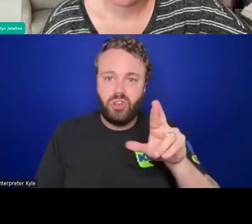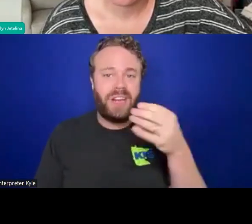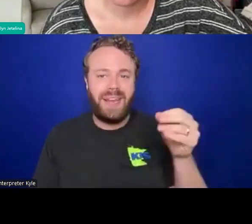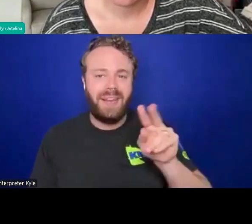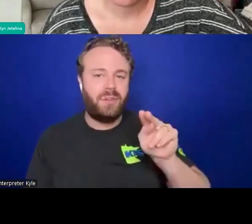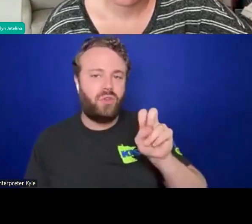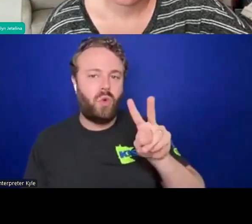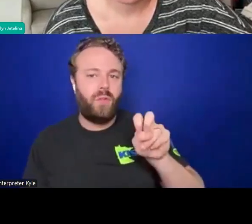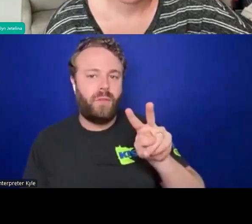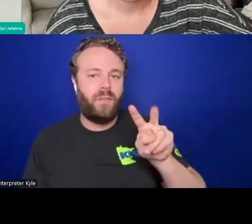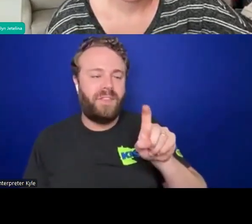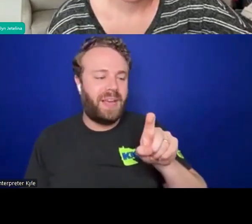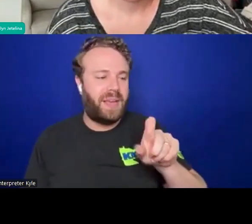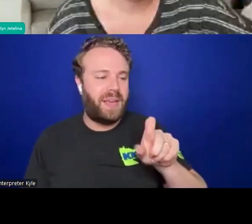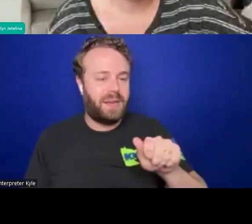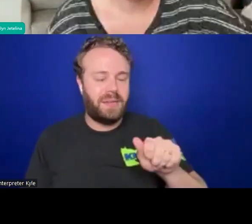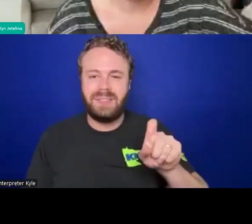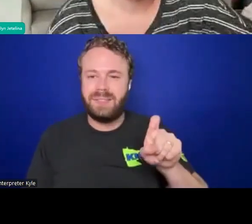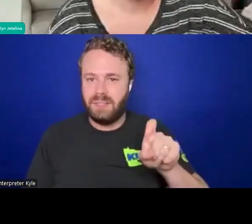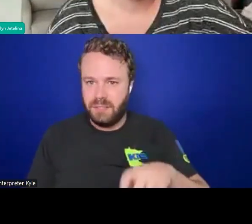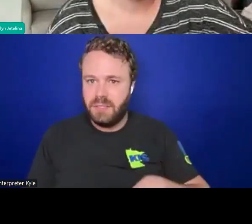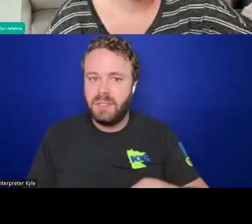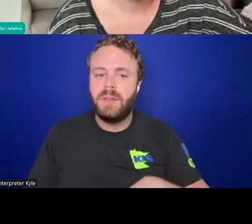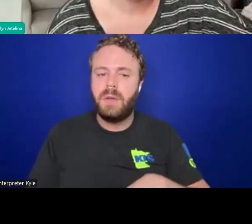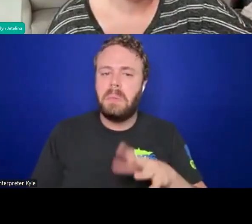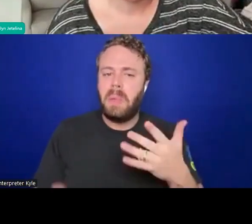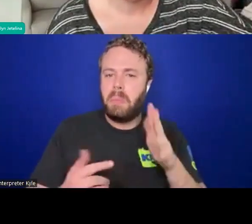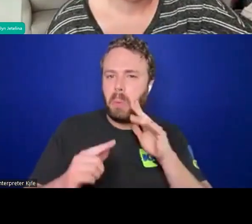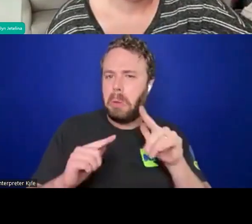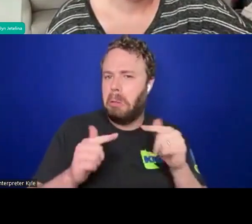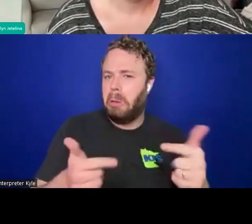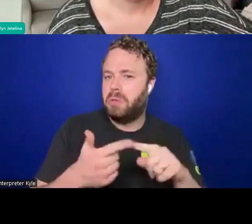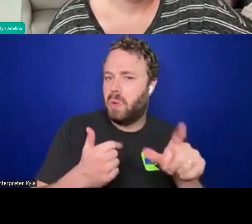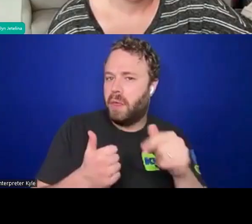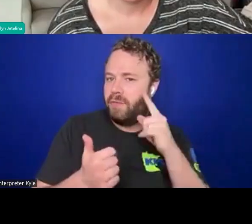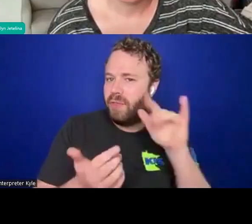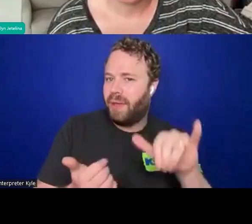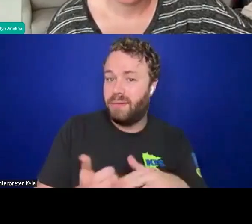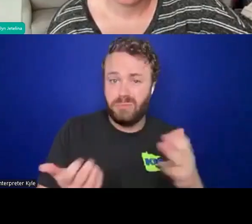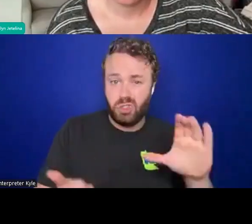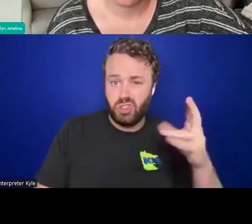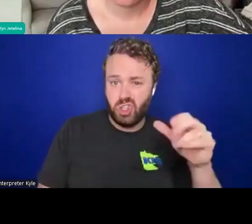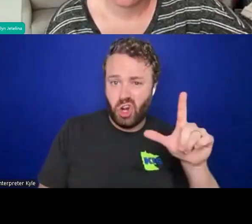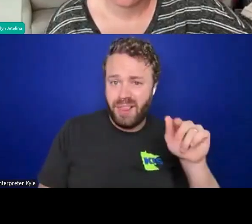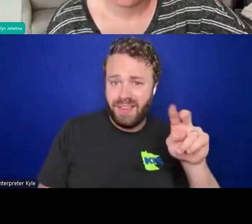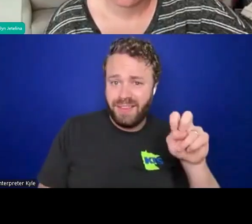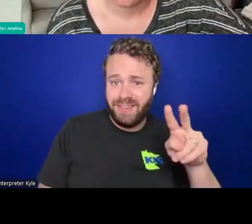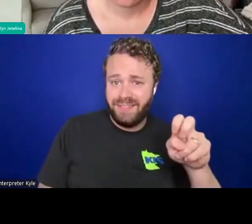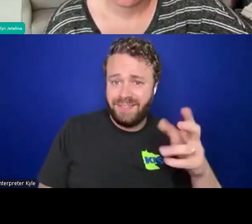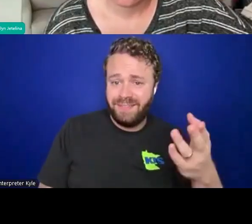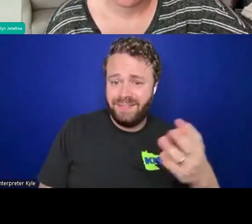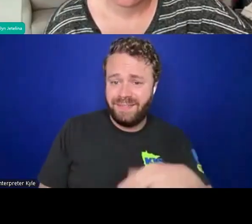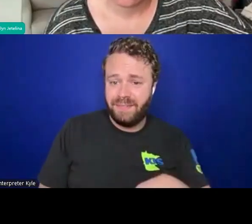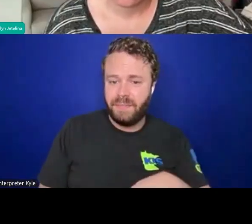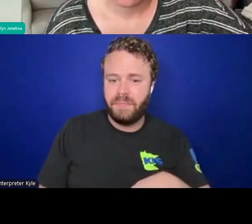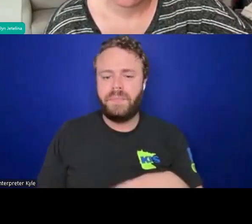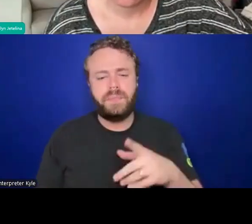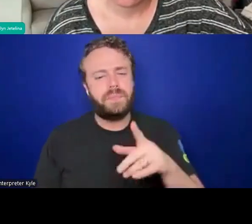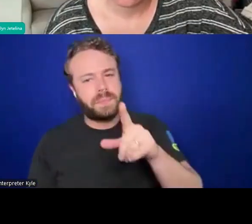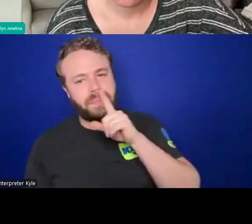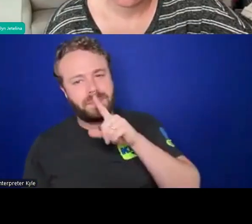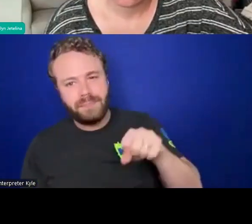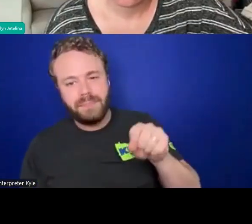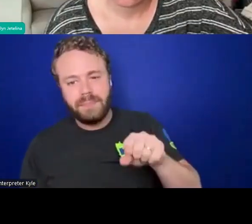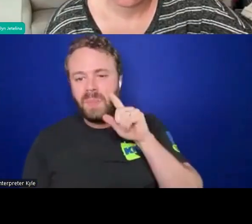I'll pass the ball to someone for that. Charlene, do you want to take that one? Yeah, just to keep it